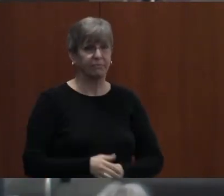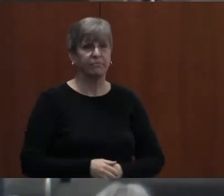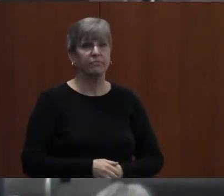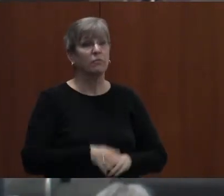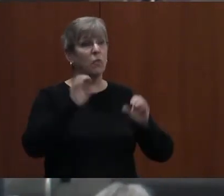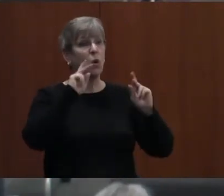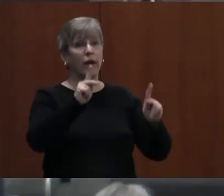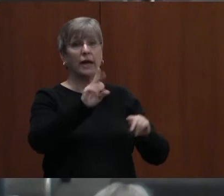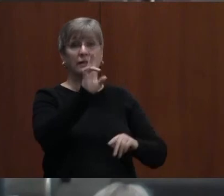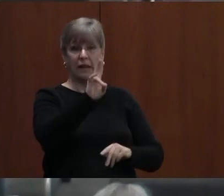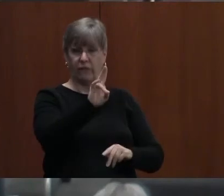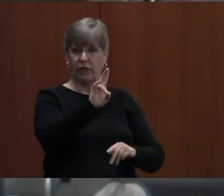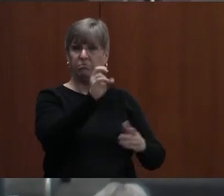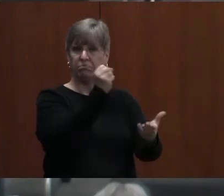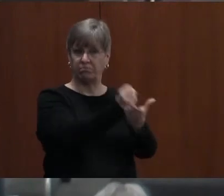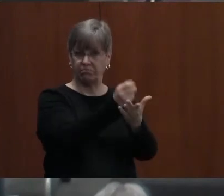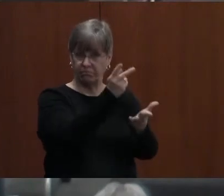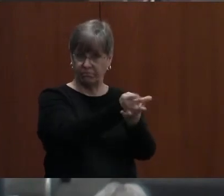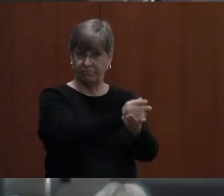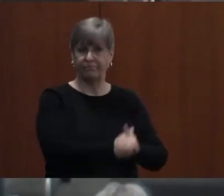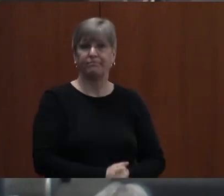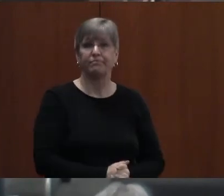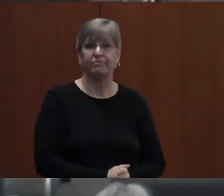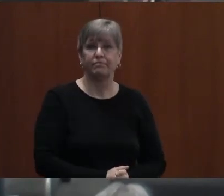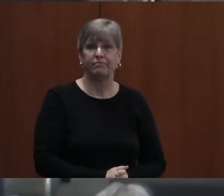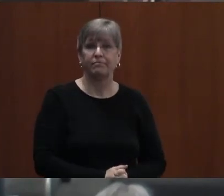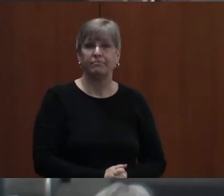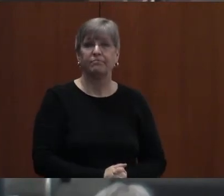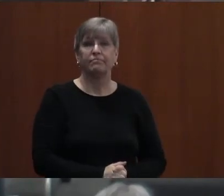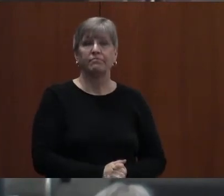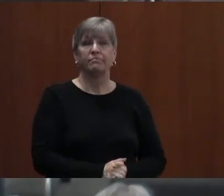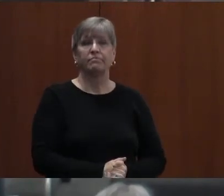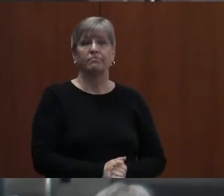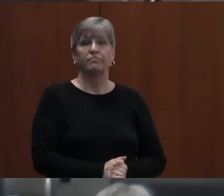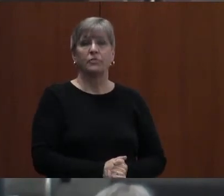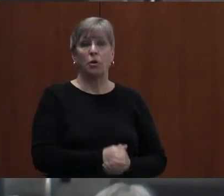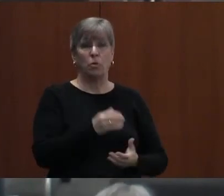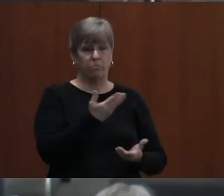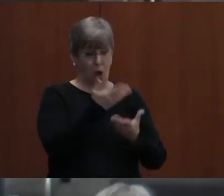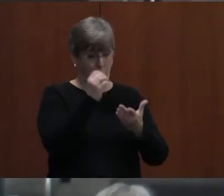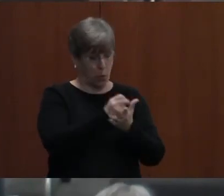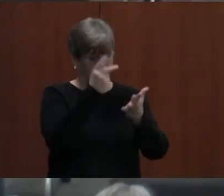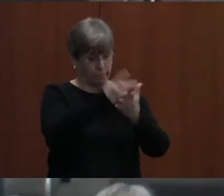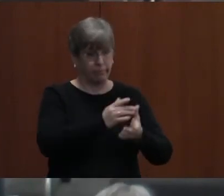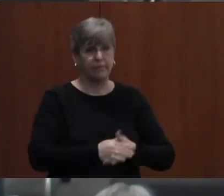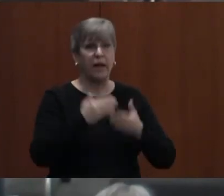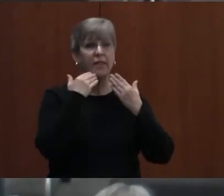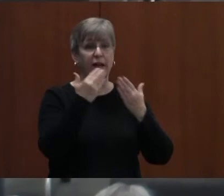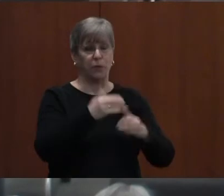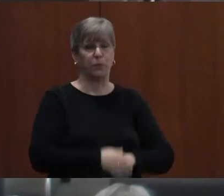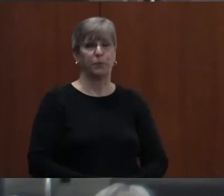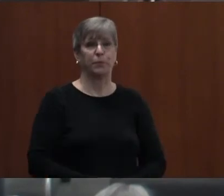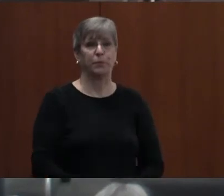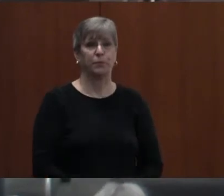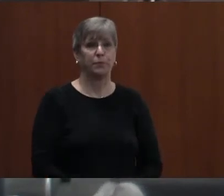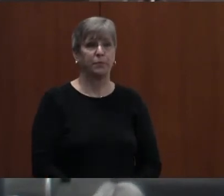Okay, I have 7 affirmatives. I have a unanimous vote, so those are approved. Thank you, Dr. Pugh.